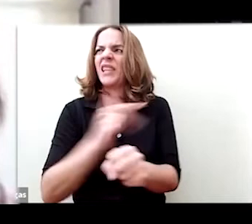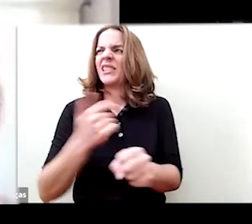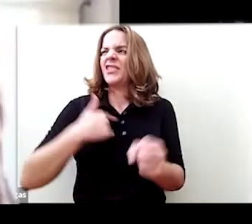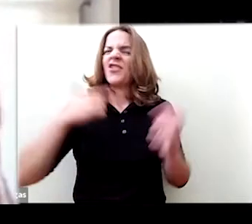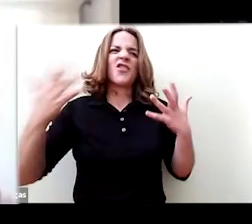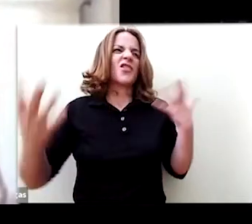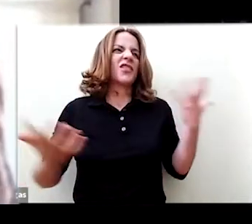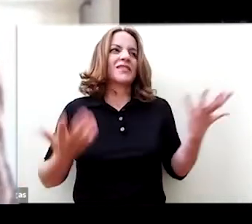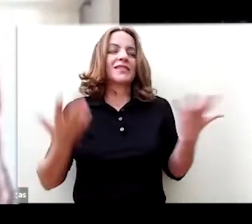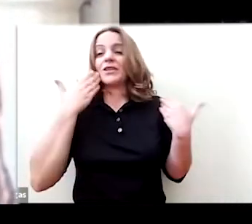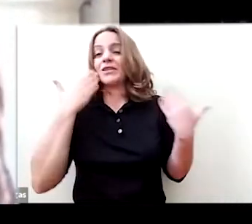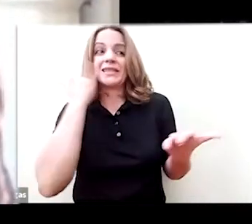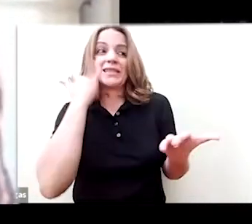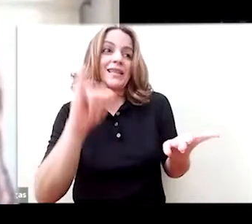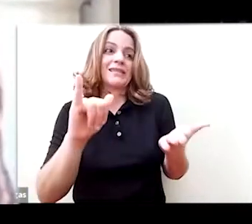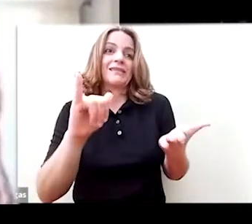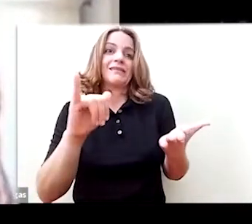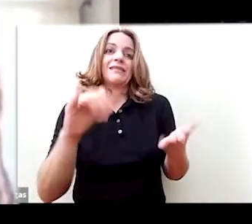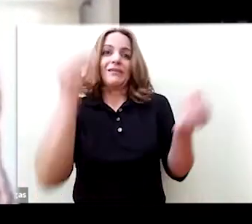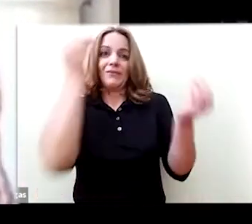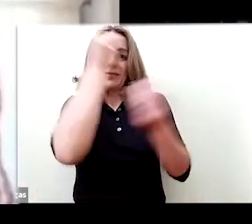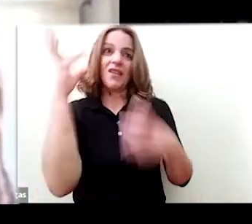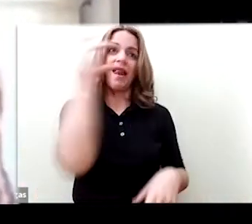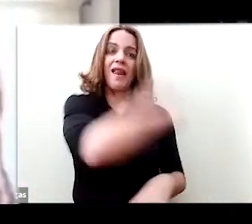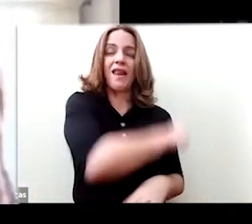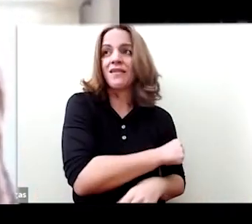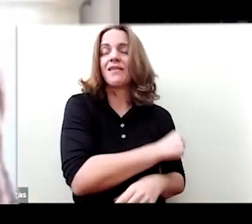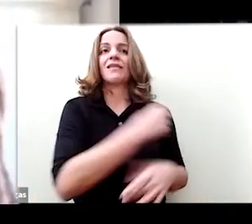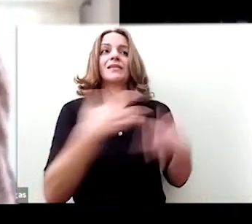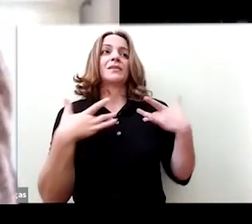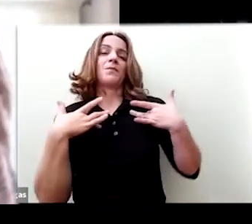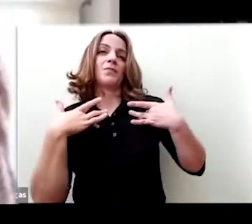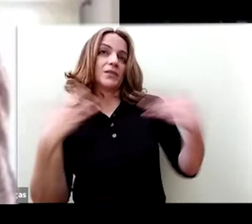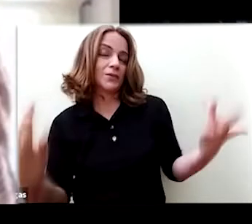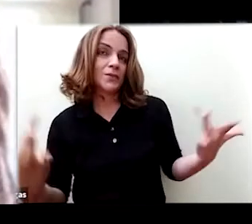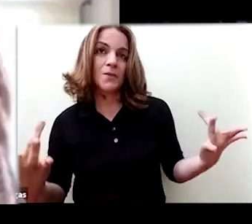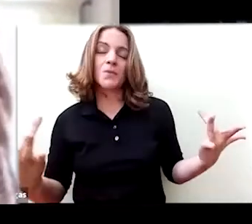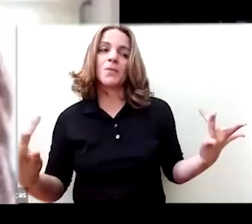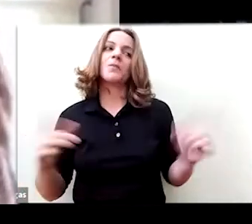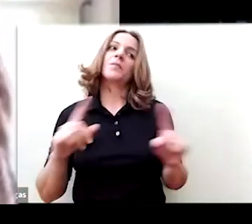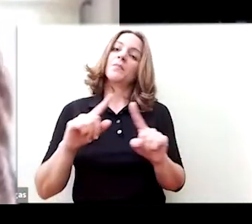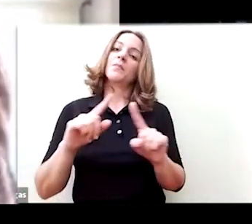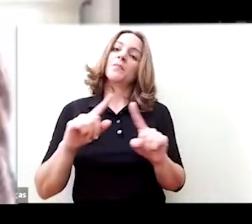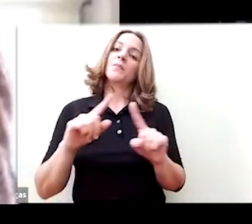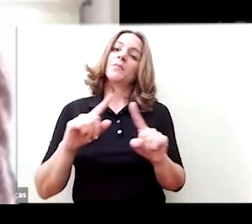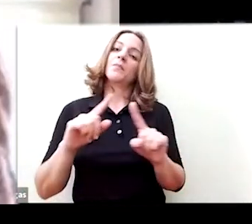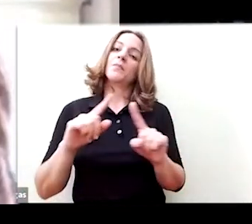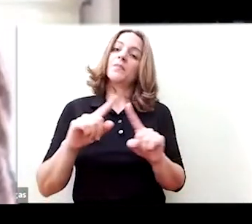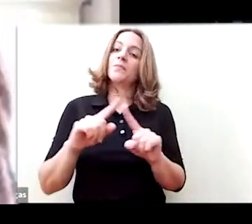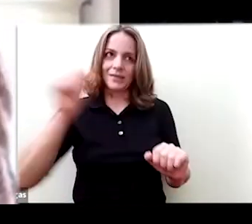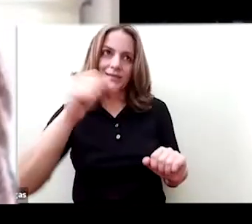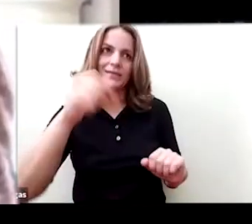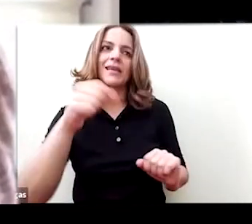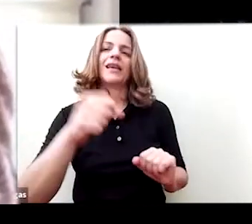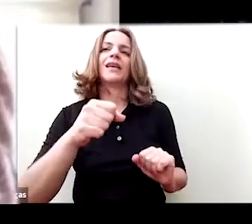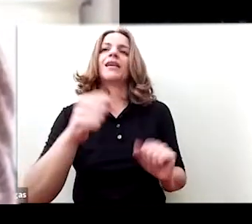it. So I asked Aníbal, right, if you guys had it, and you're like, no, but his papers are at the Schomburg, why don't